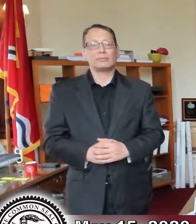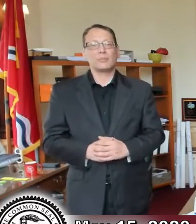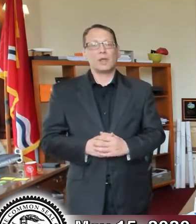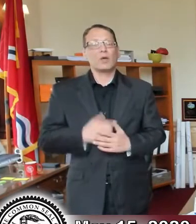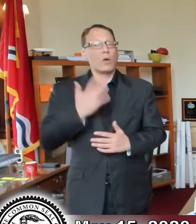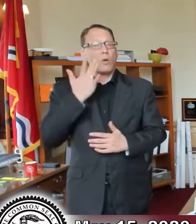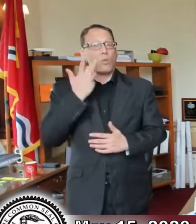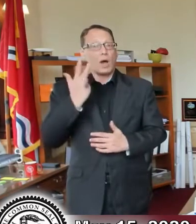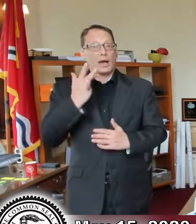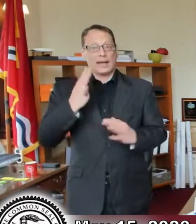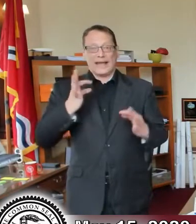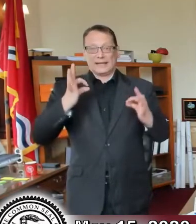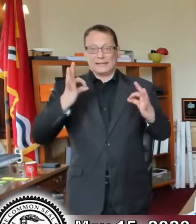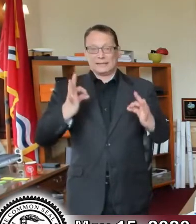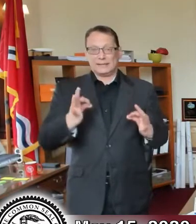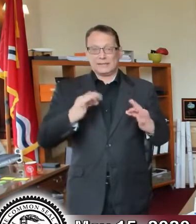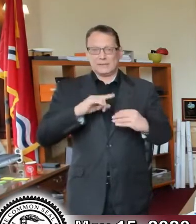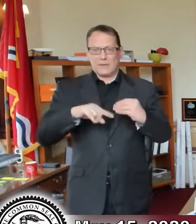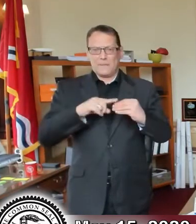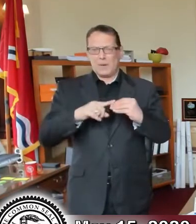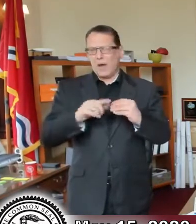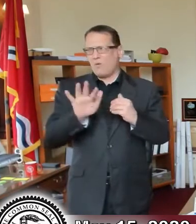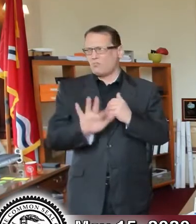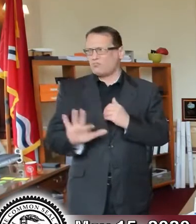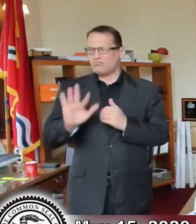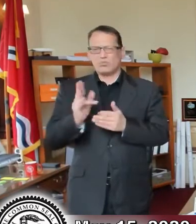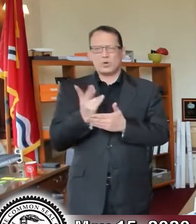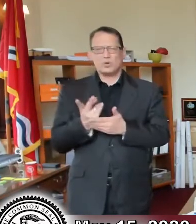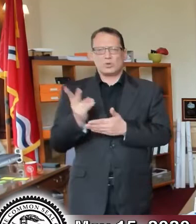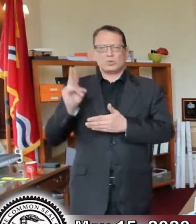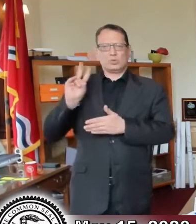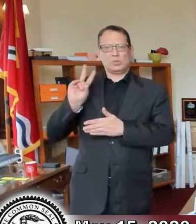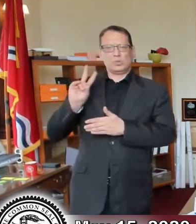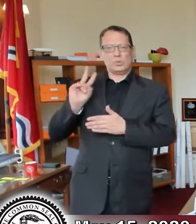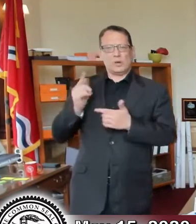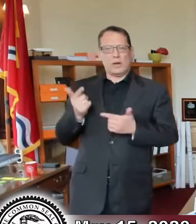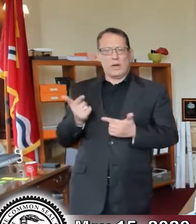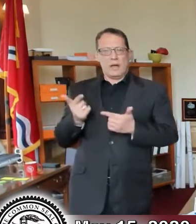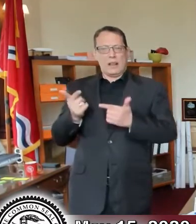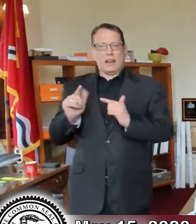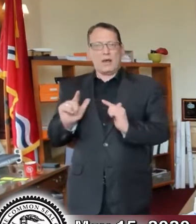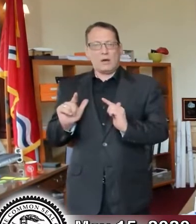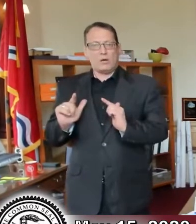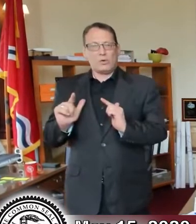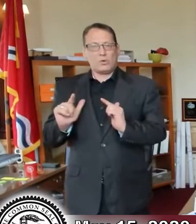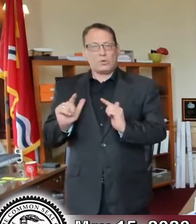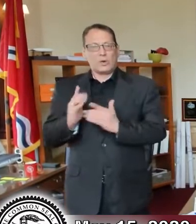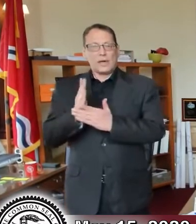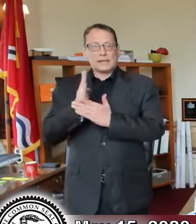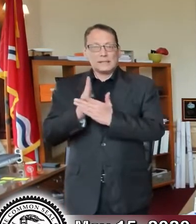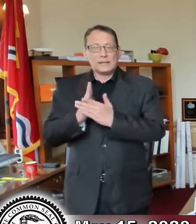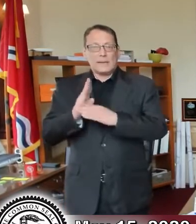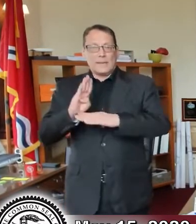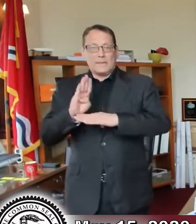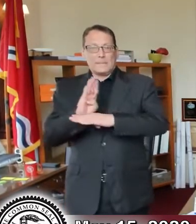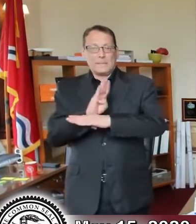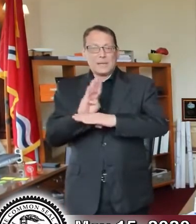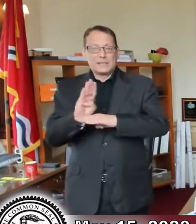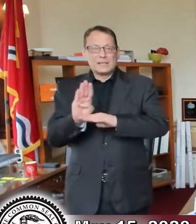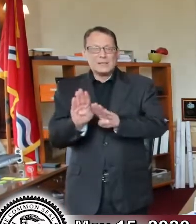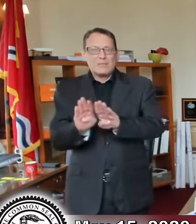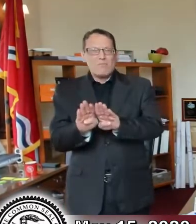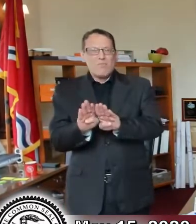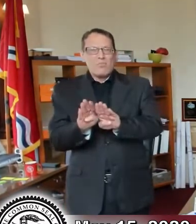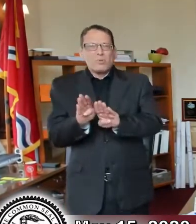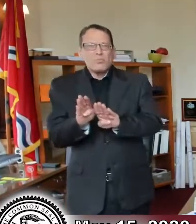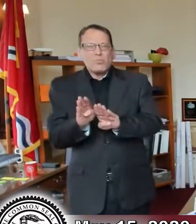the decision that we made about 2 weeks ago to allow some businesses to crack the door